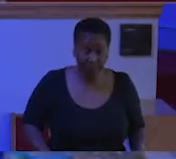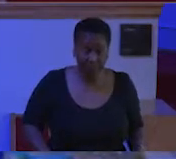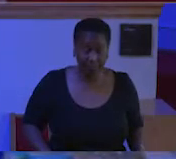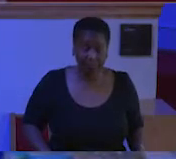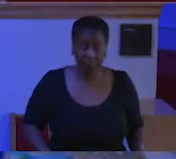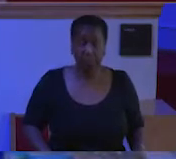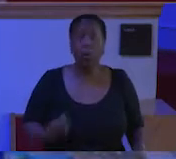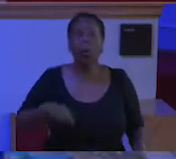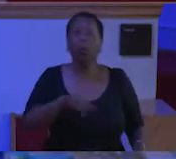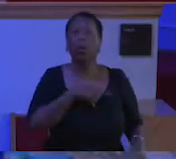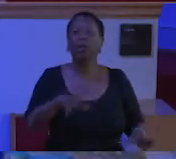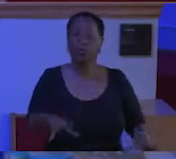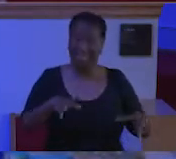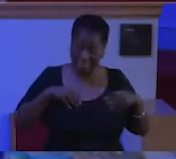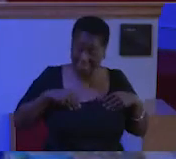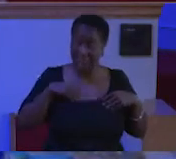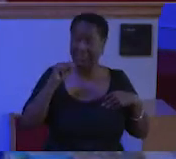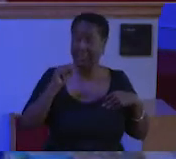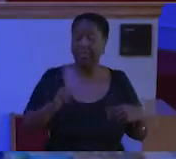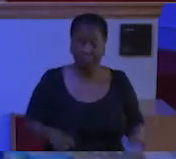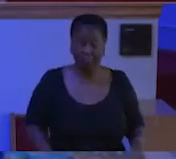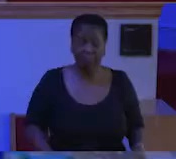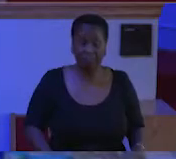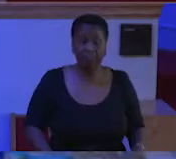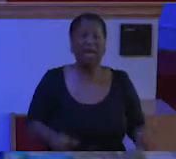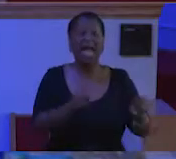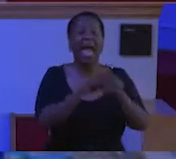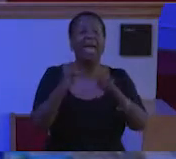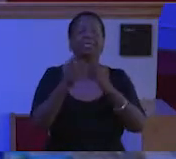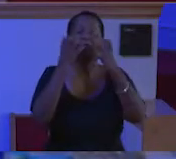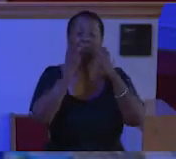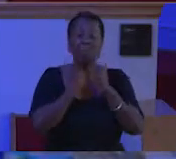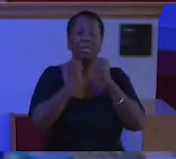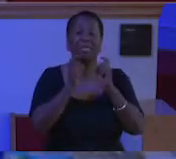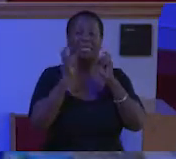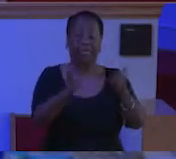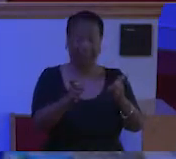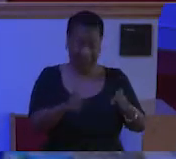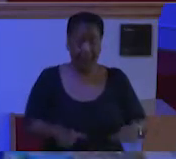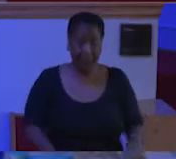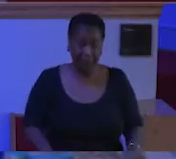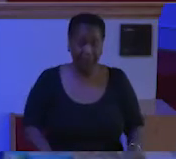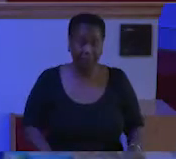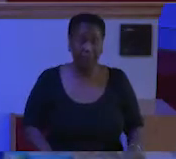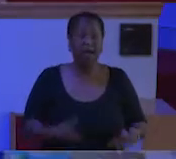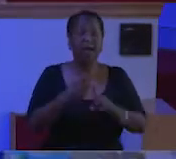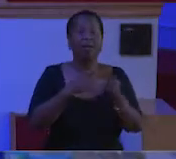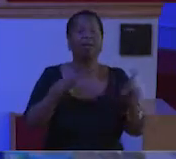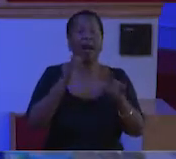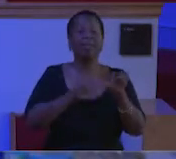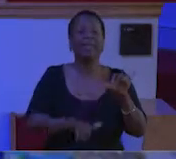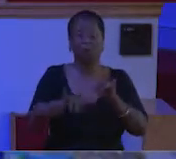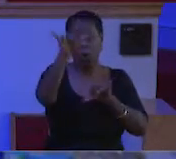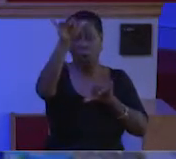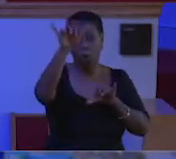We received it as a precious gift from the